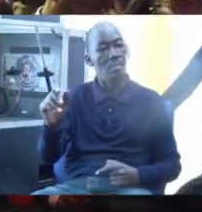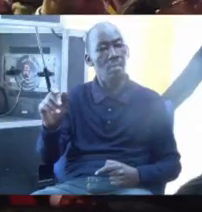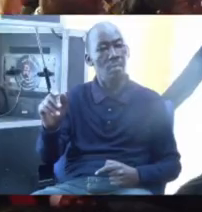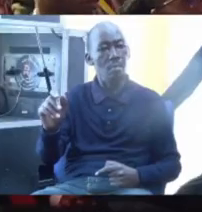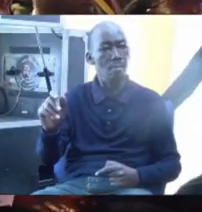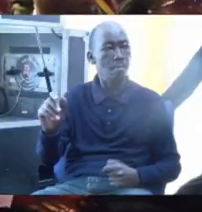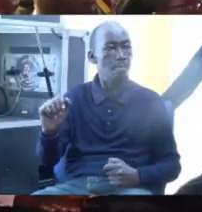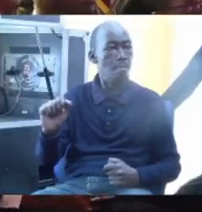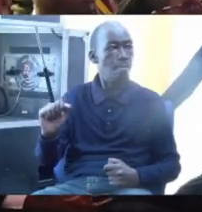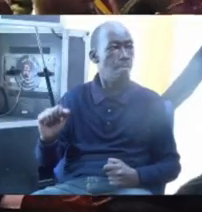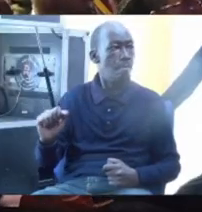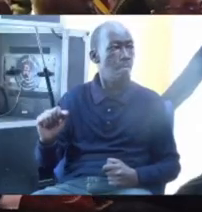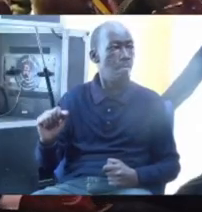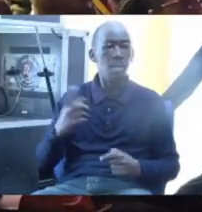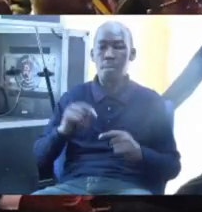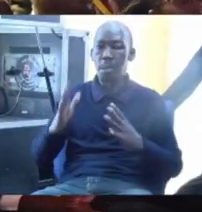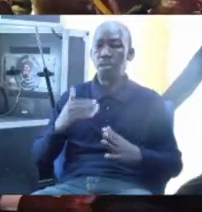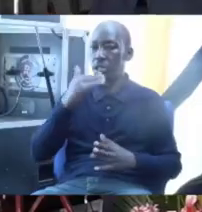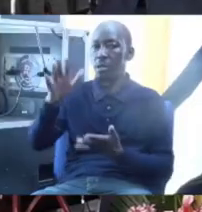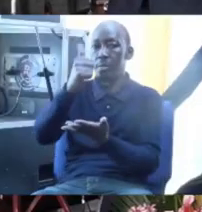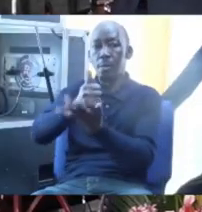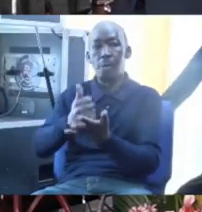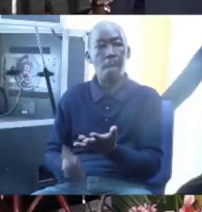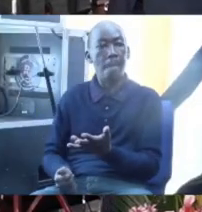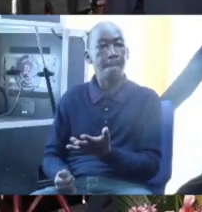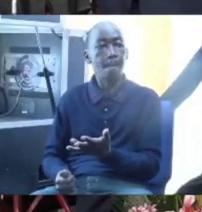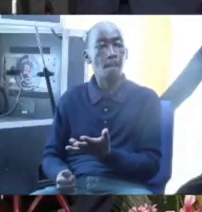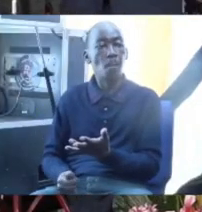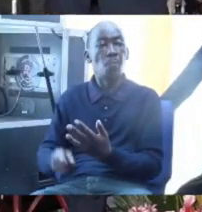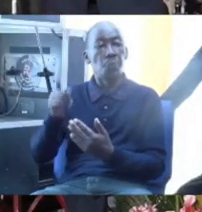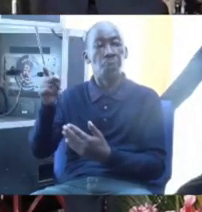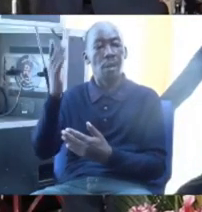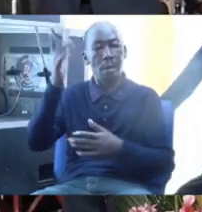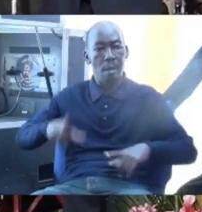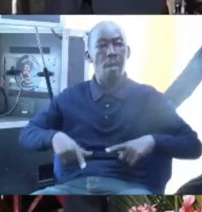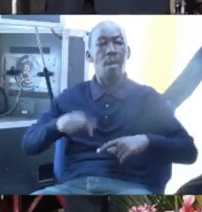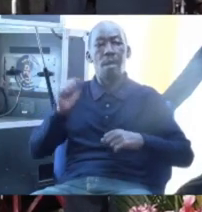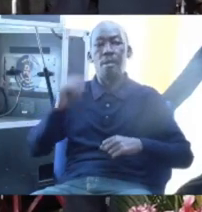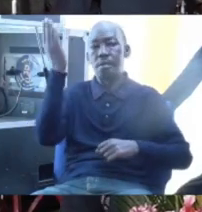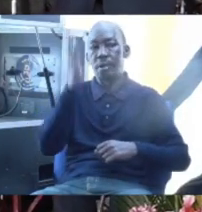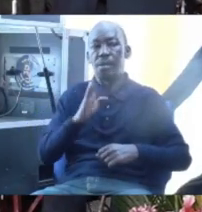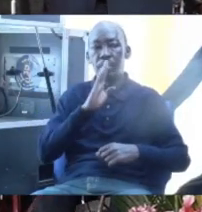you? Somebody say amen. Your neighbor could have told you,